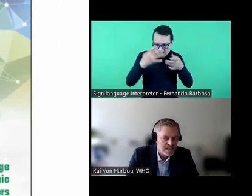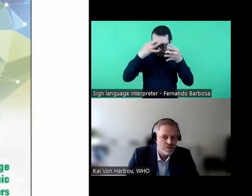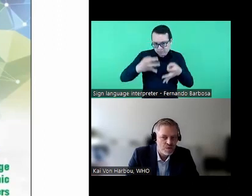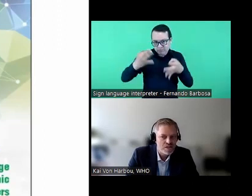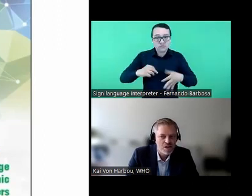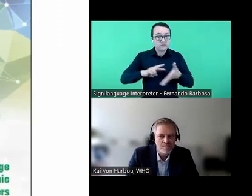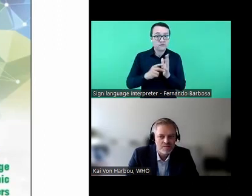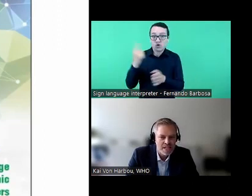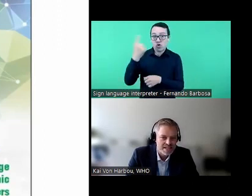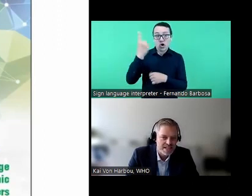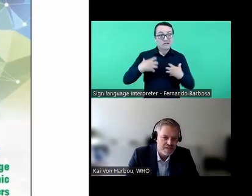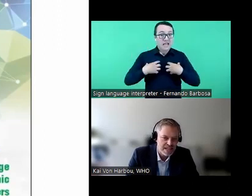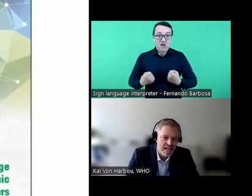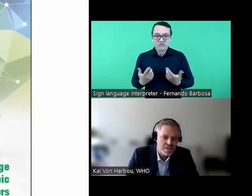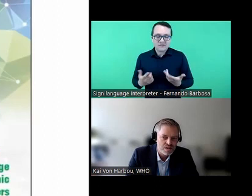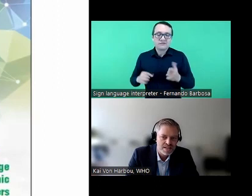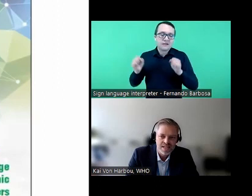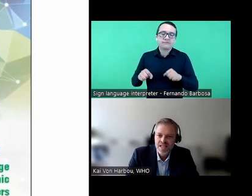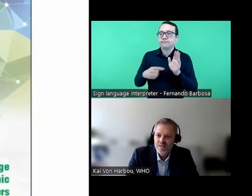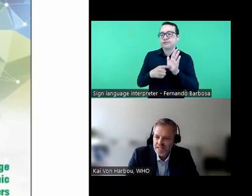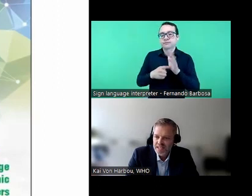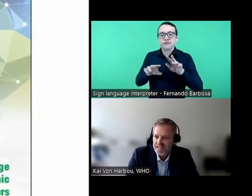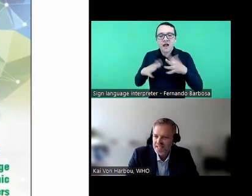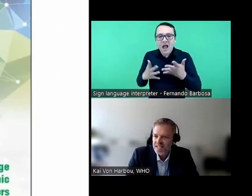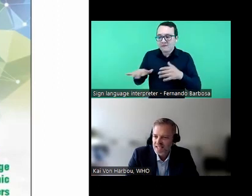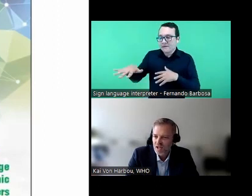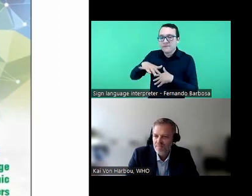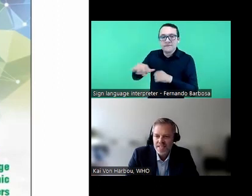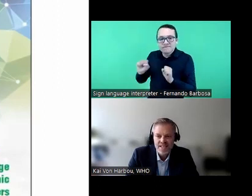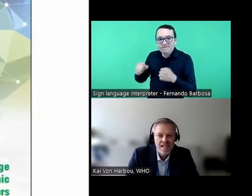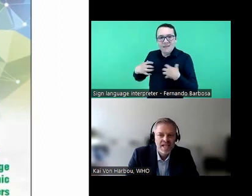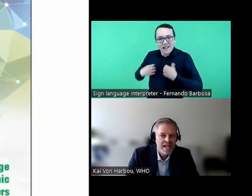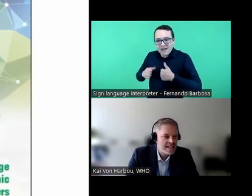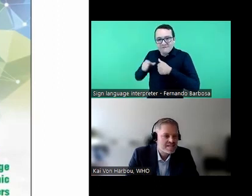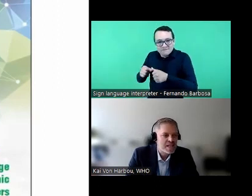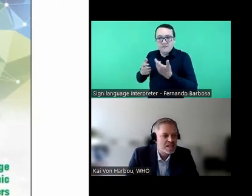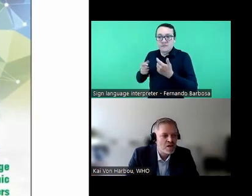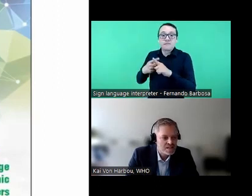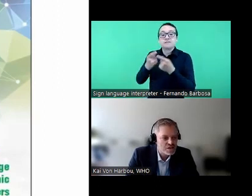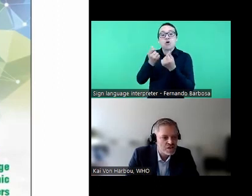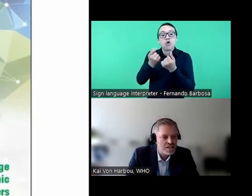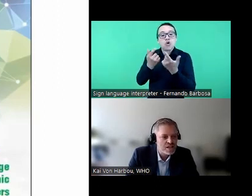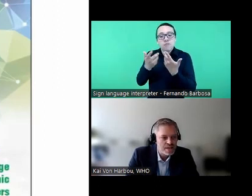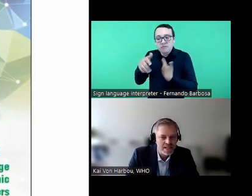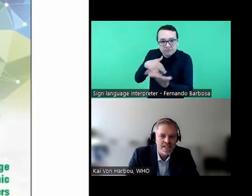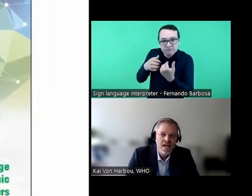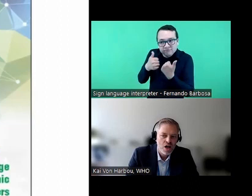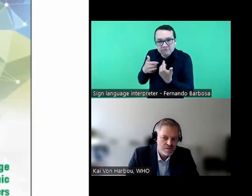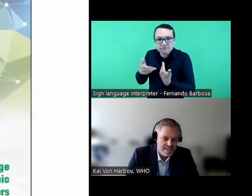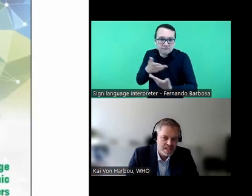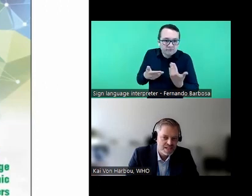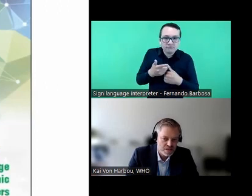For example, when we talk about measures that affect livelihoods, businesses, economies, and especially also the